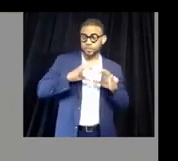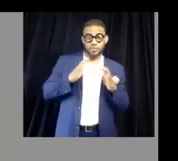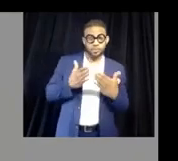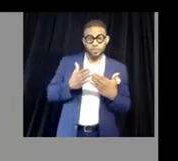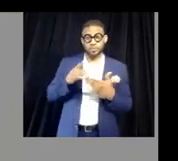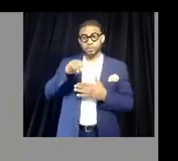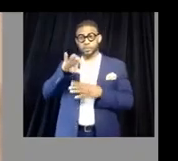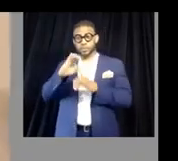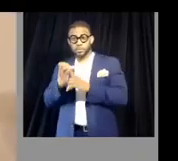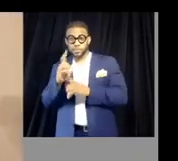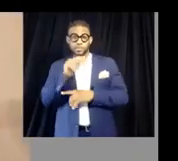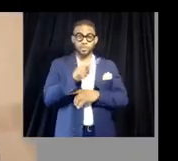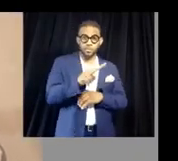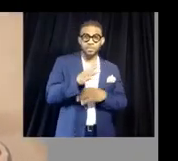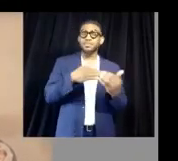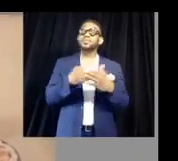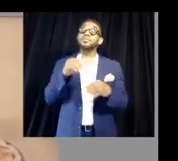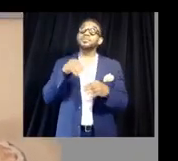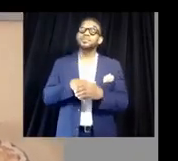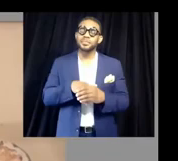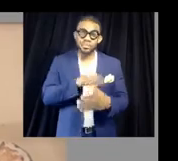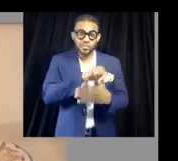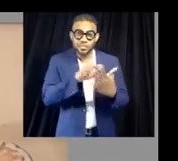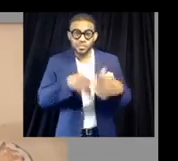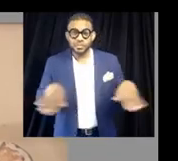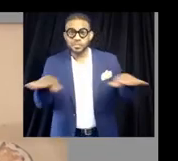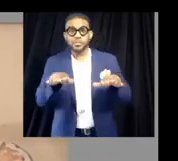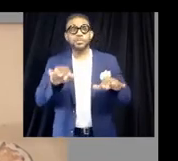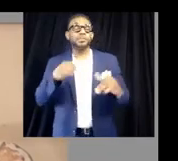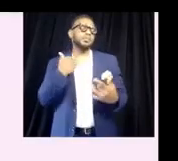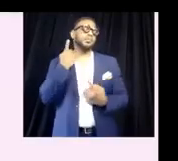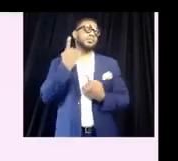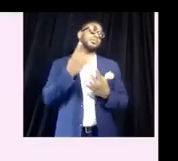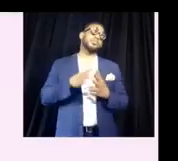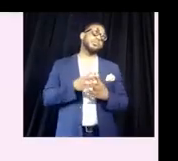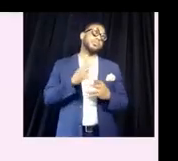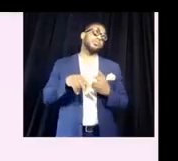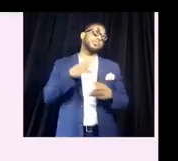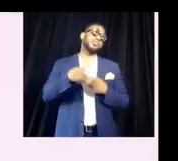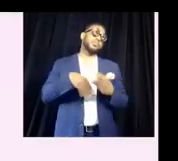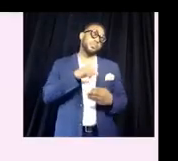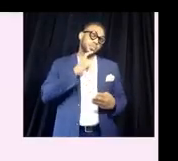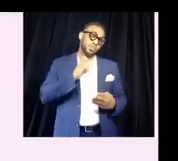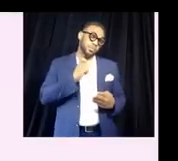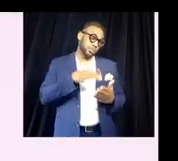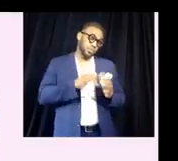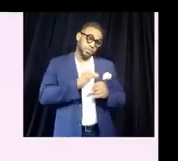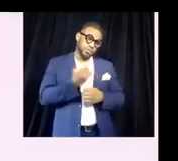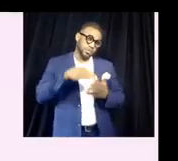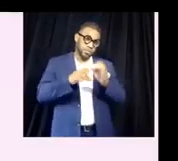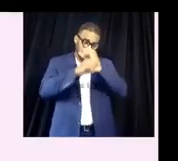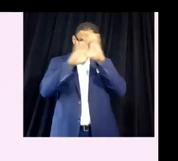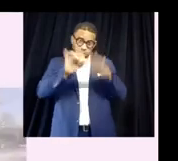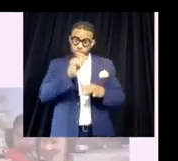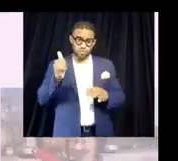my classroom, in pop culture, TV, and even in my own home. So I wonder, what kind of world do I want to remake